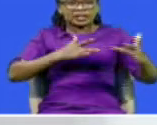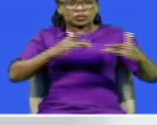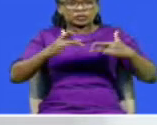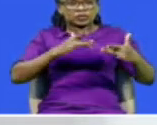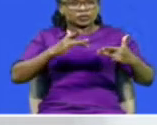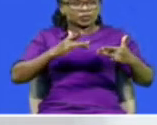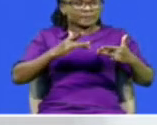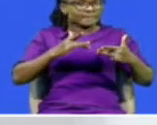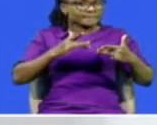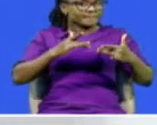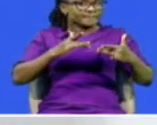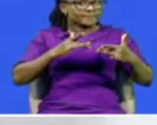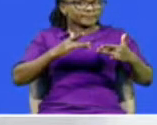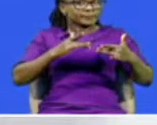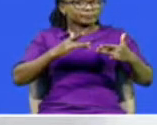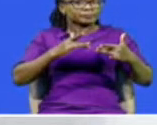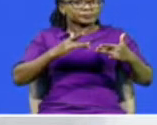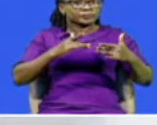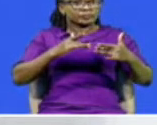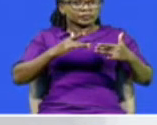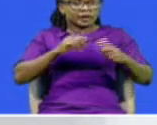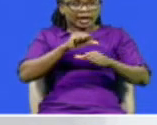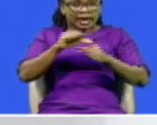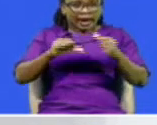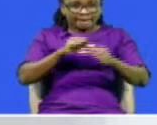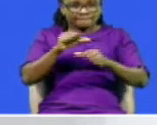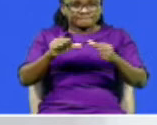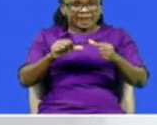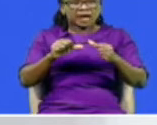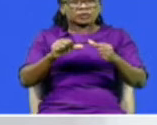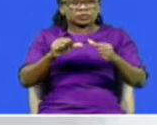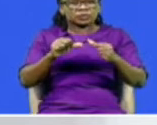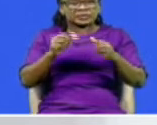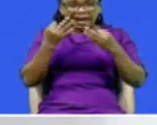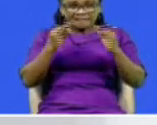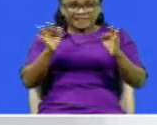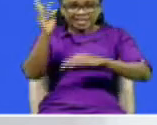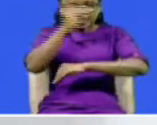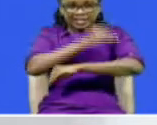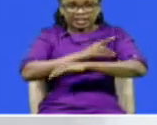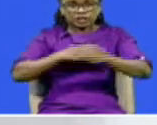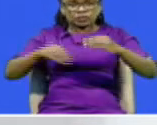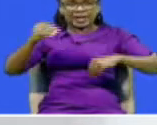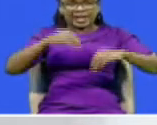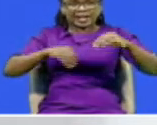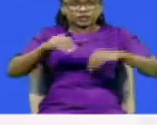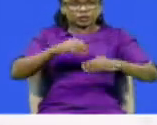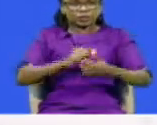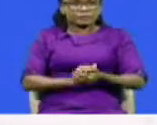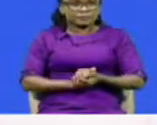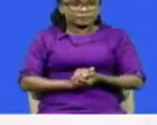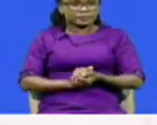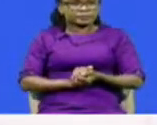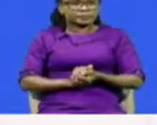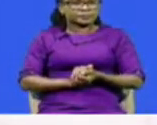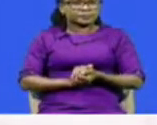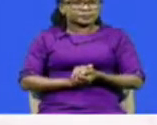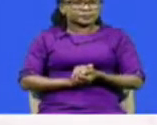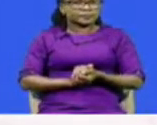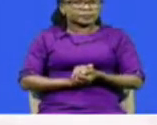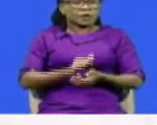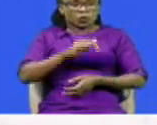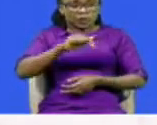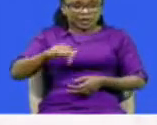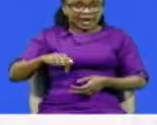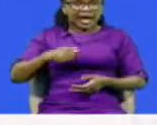about the gangs and militia a few days to the elections. We are indeed